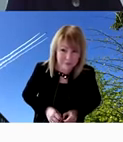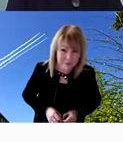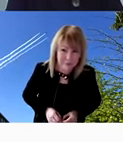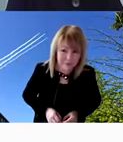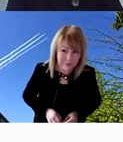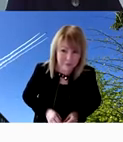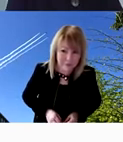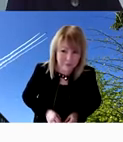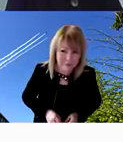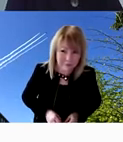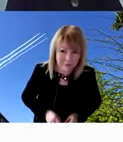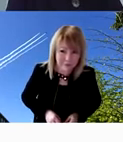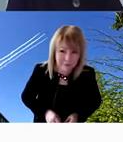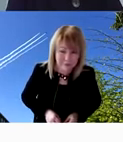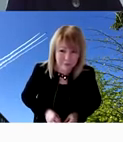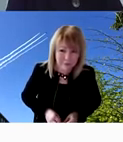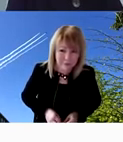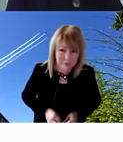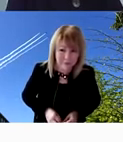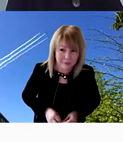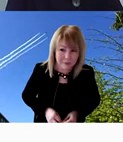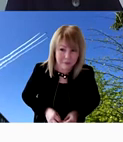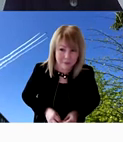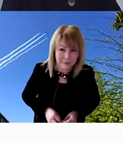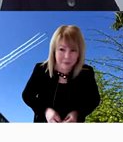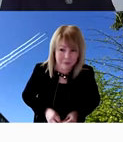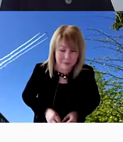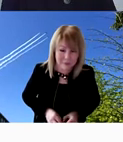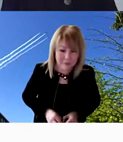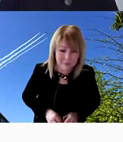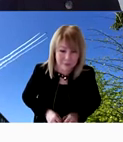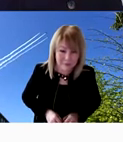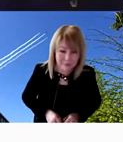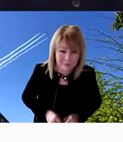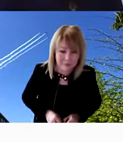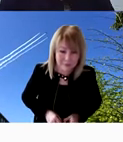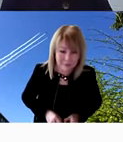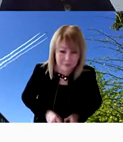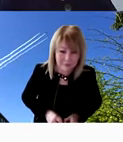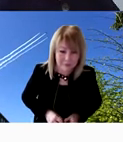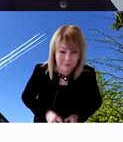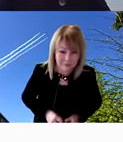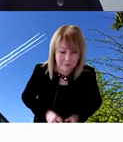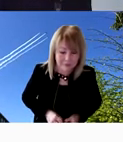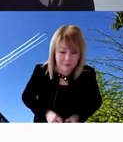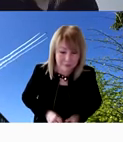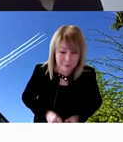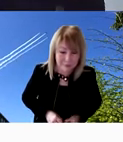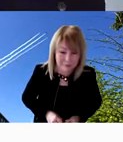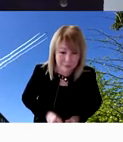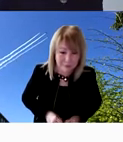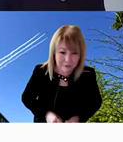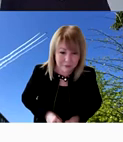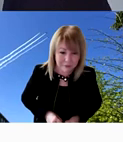Health Strategist, and I helped to build the plan as well and worked with the subcommittees earlier on